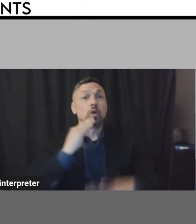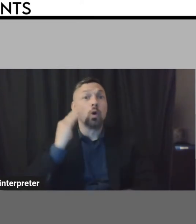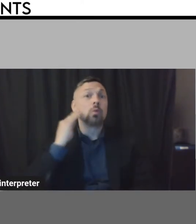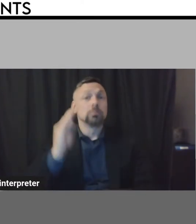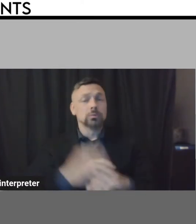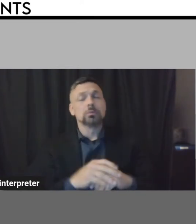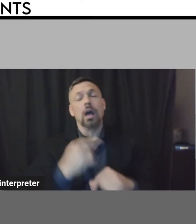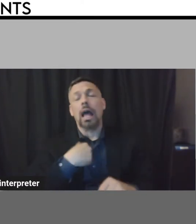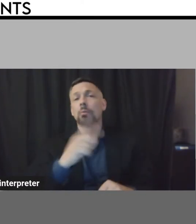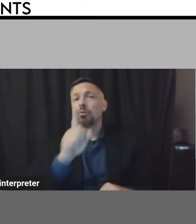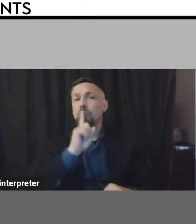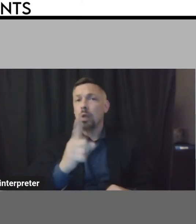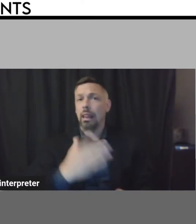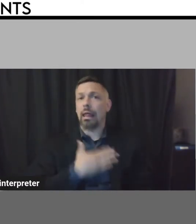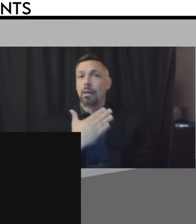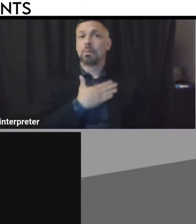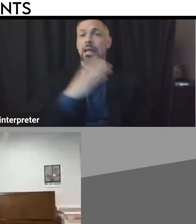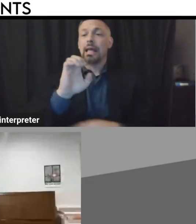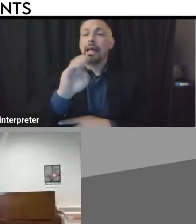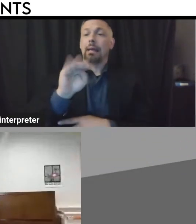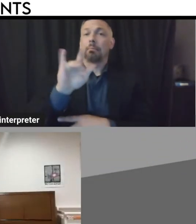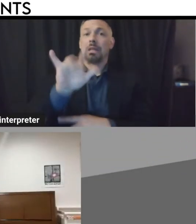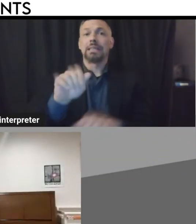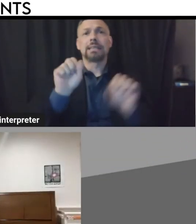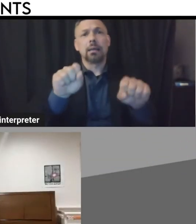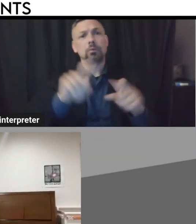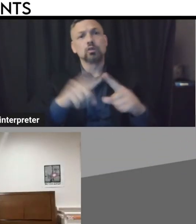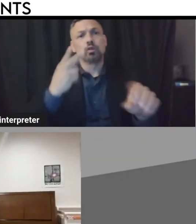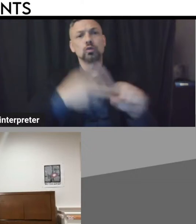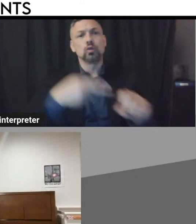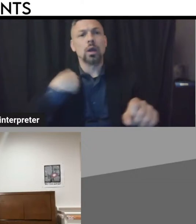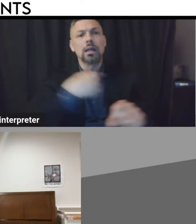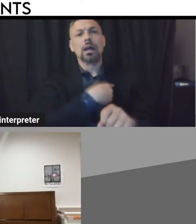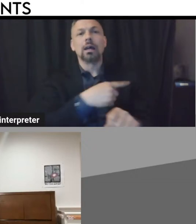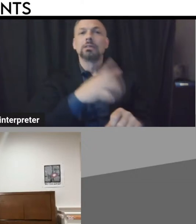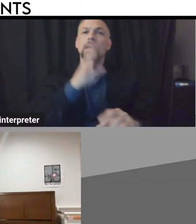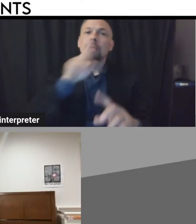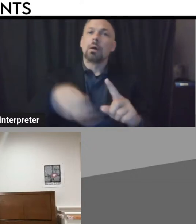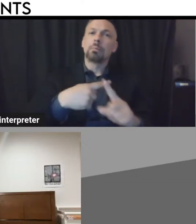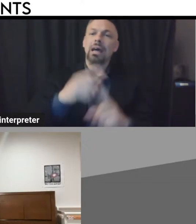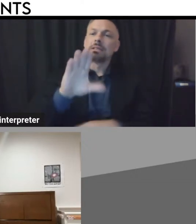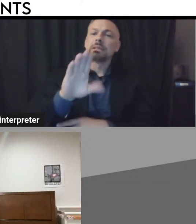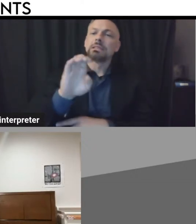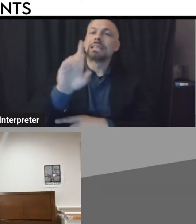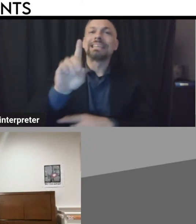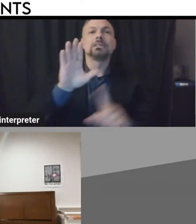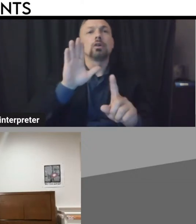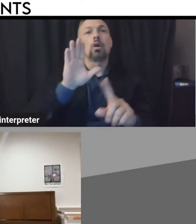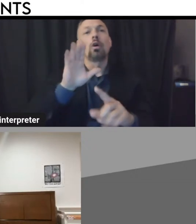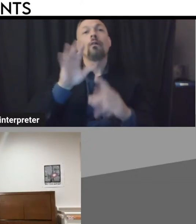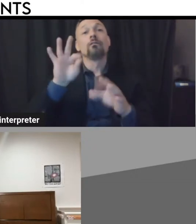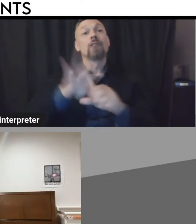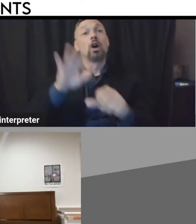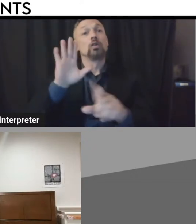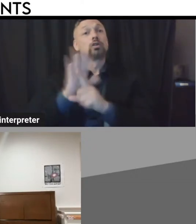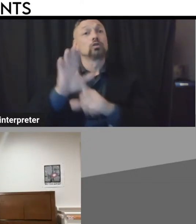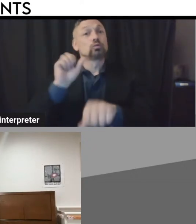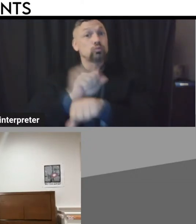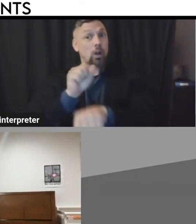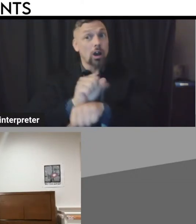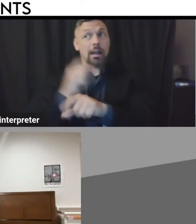I'm really happy that Emily is able to join us and talk a little bit about Seed the Vote's work, both in the past and what they're up to this